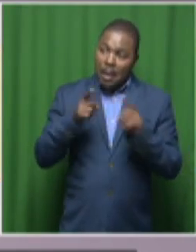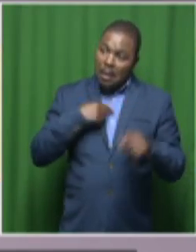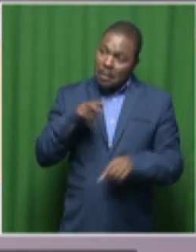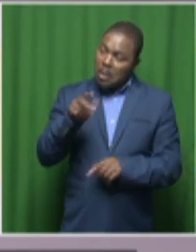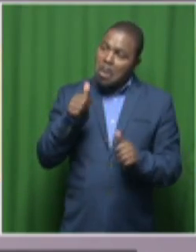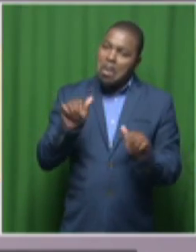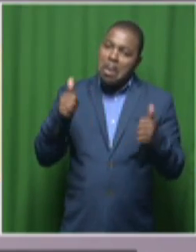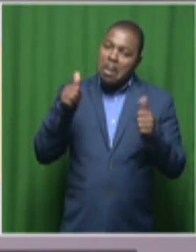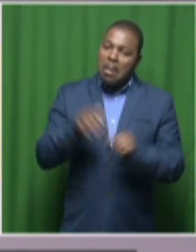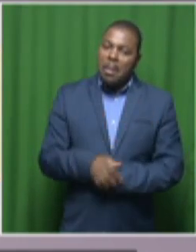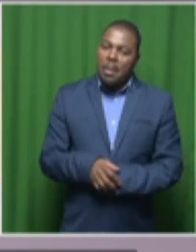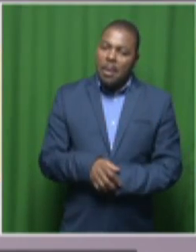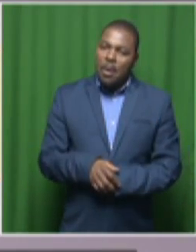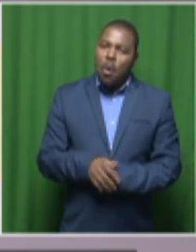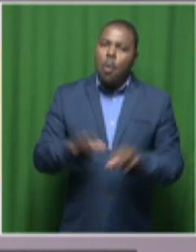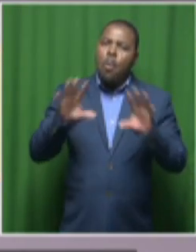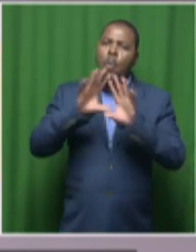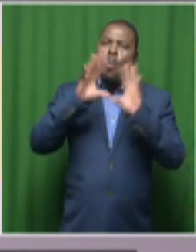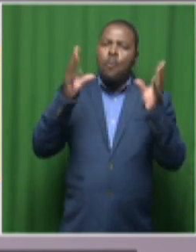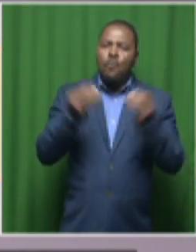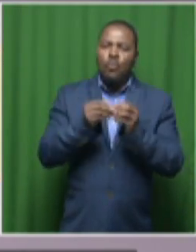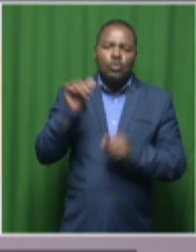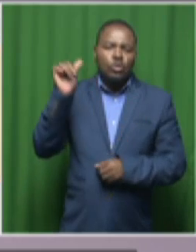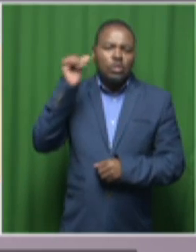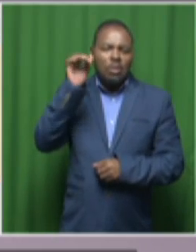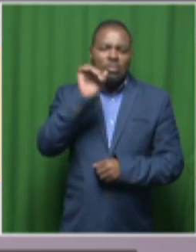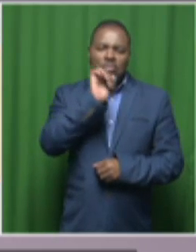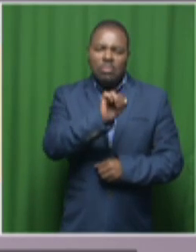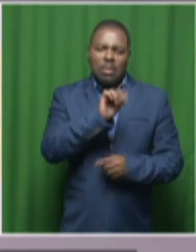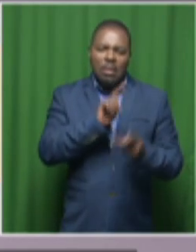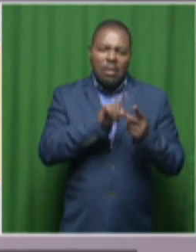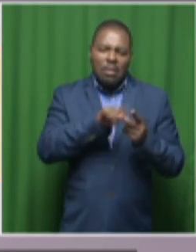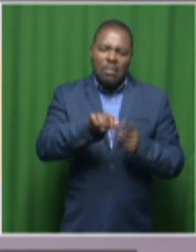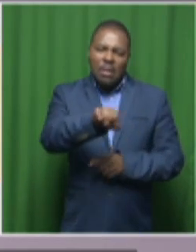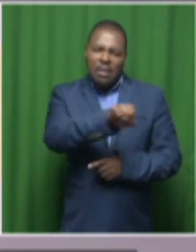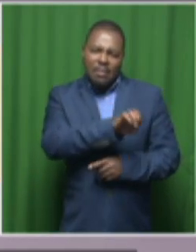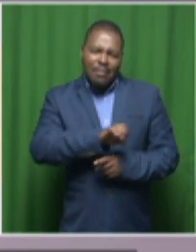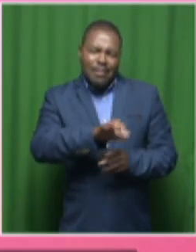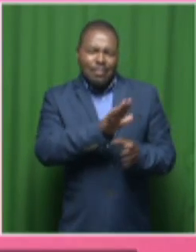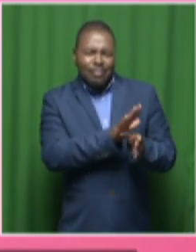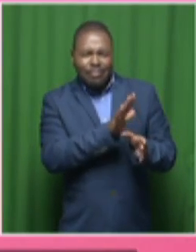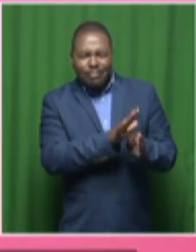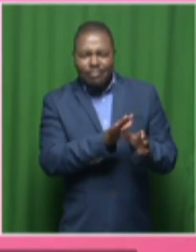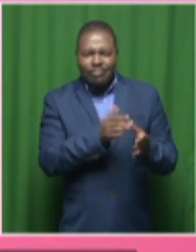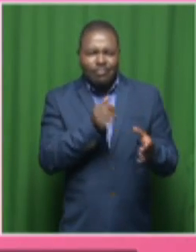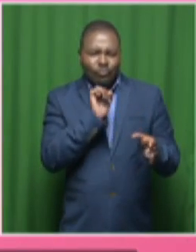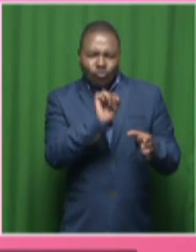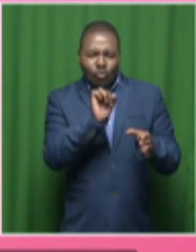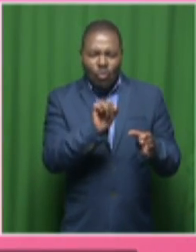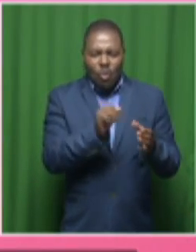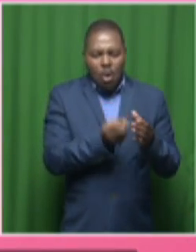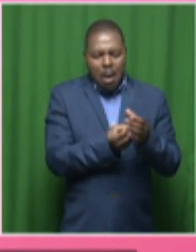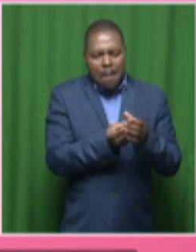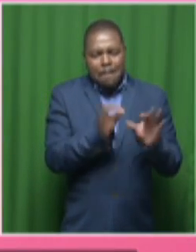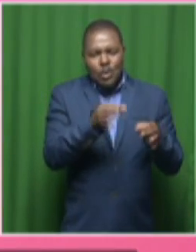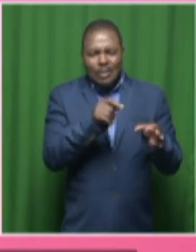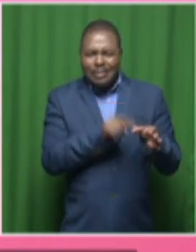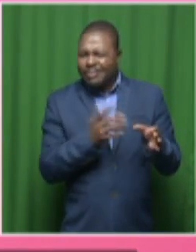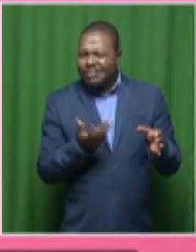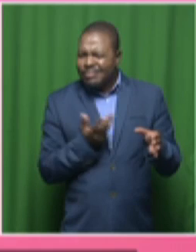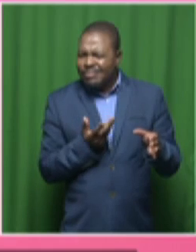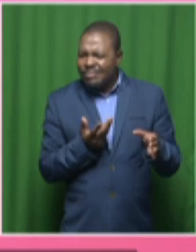So how would you describe the overall sound and the atmosphere of this album? So it's a